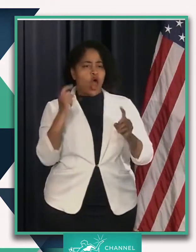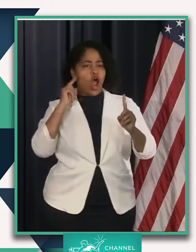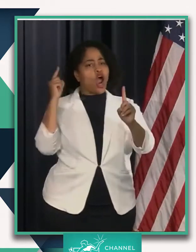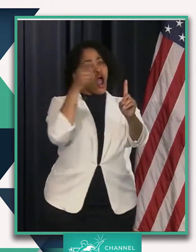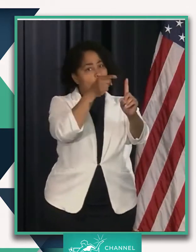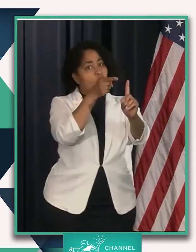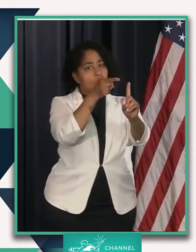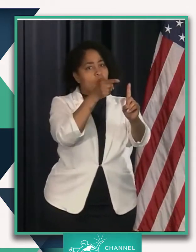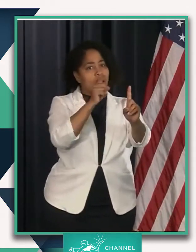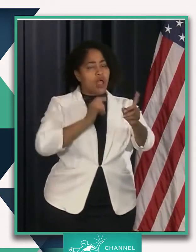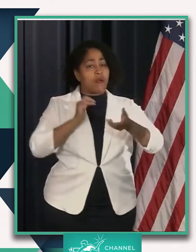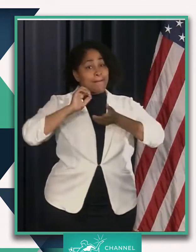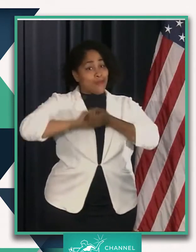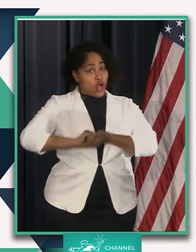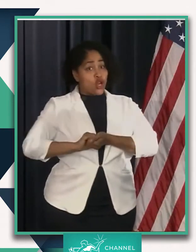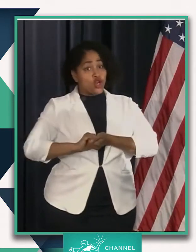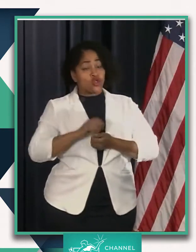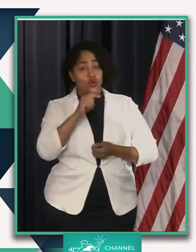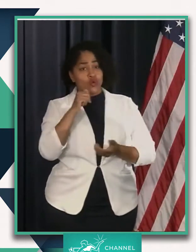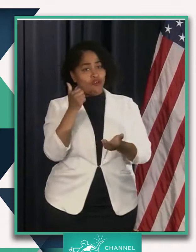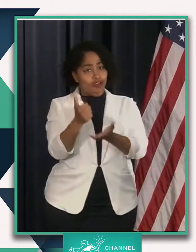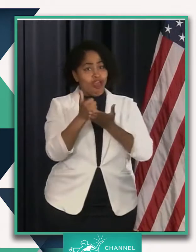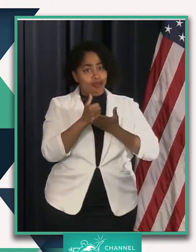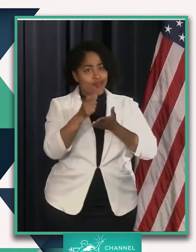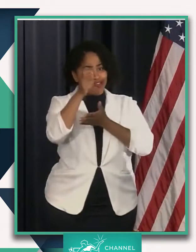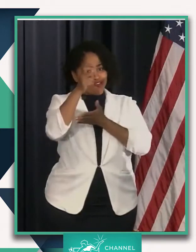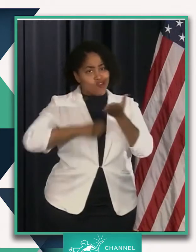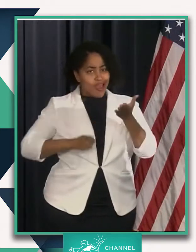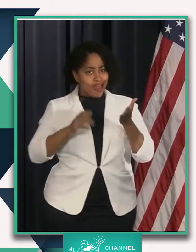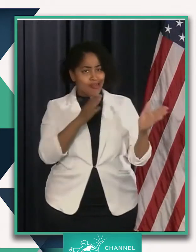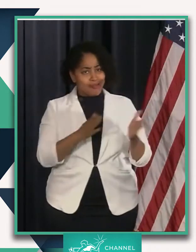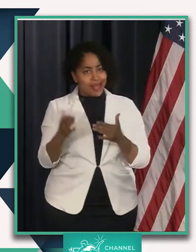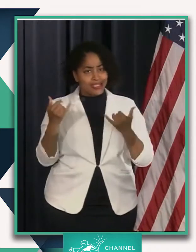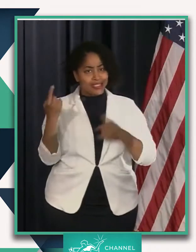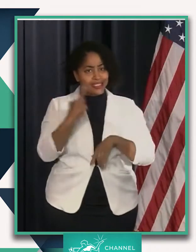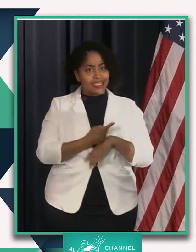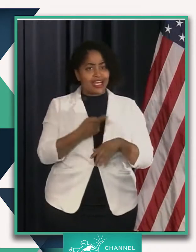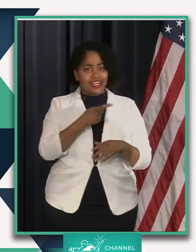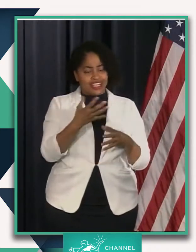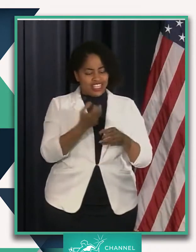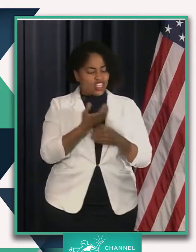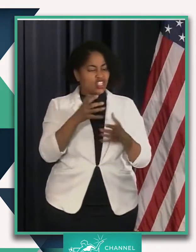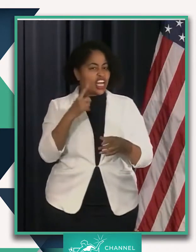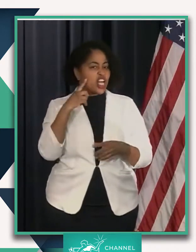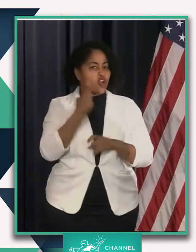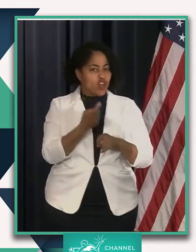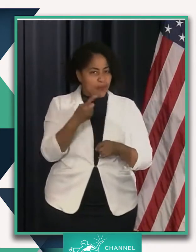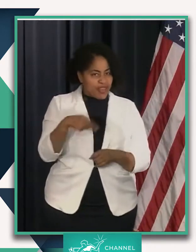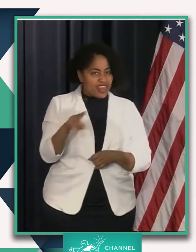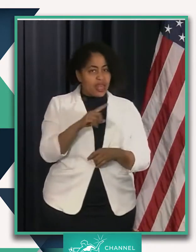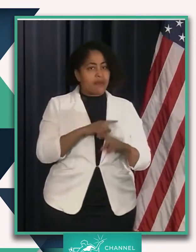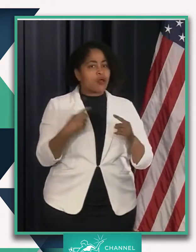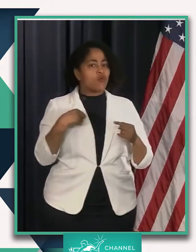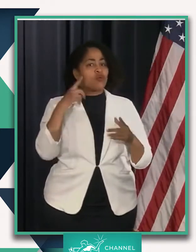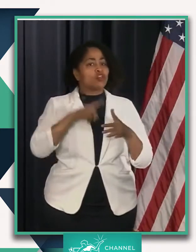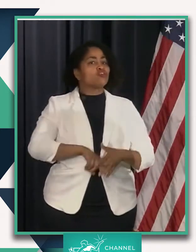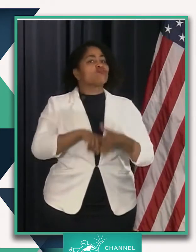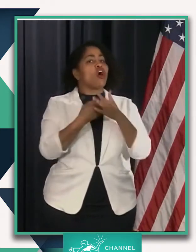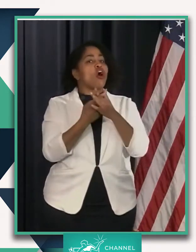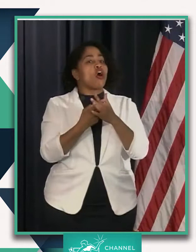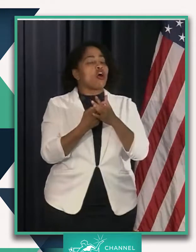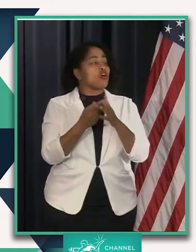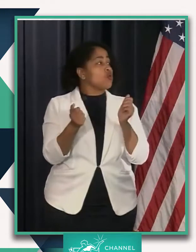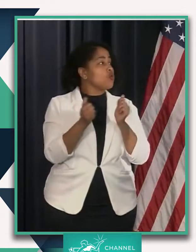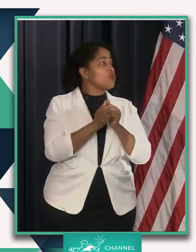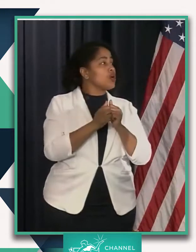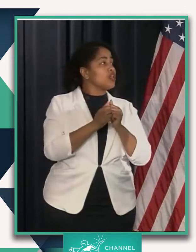of the partners who helped us write this plan are here today. You're going to get a chance to hear from them. But we're going to start it off